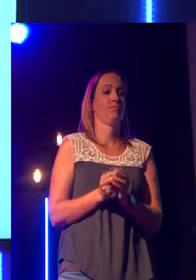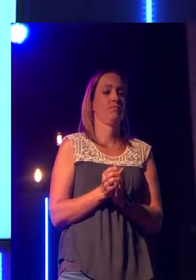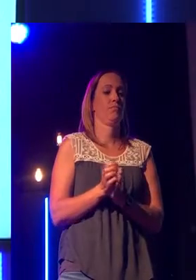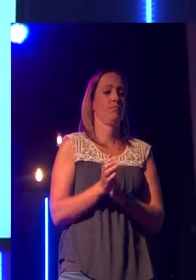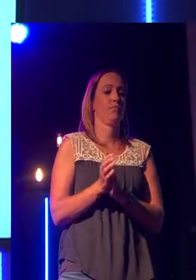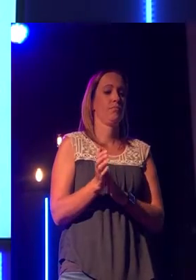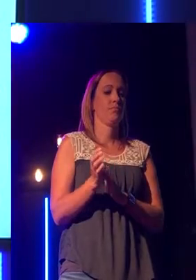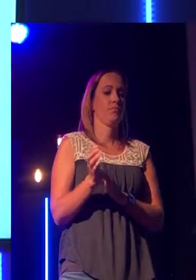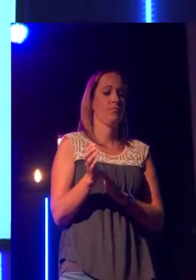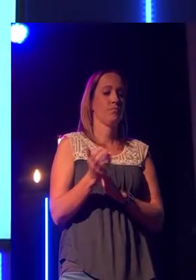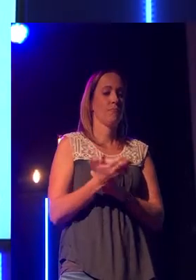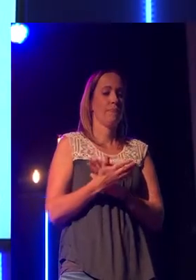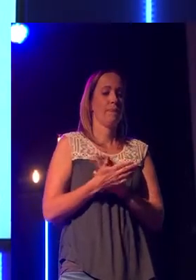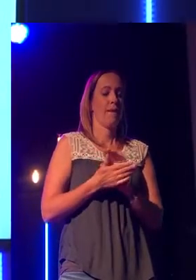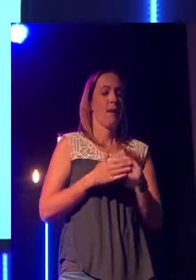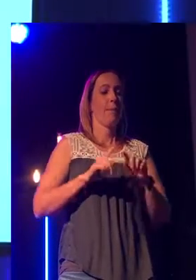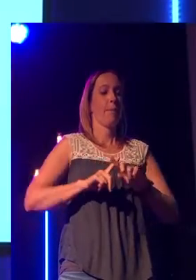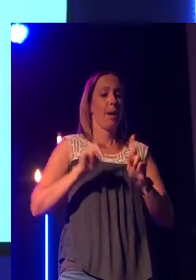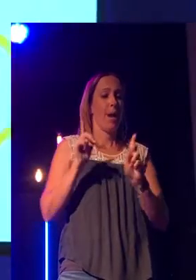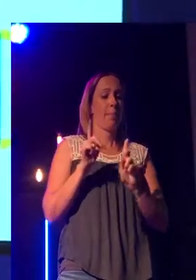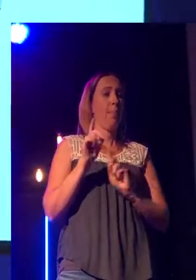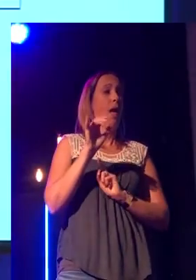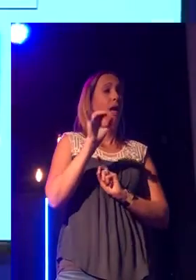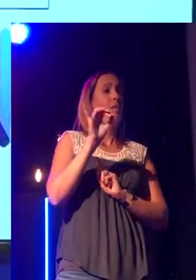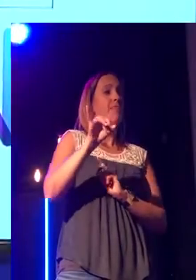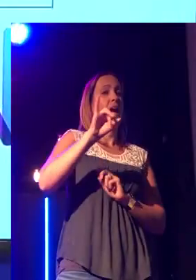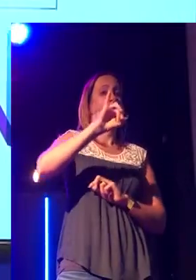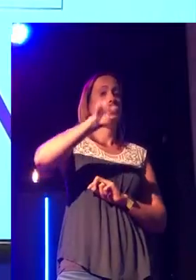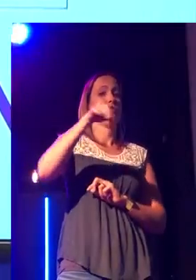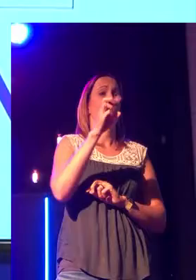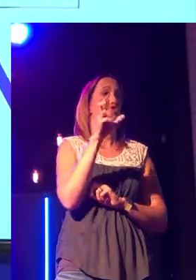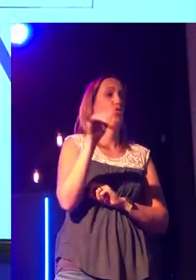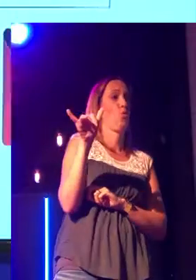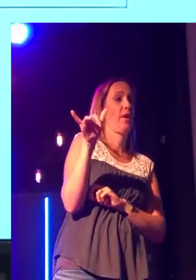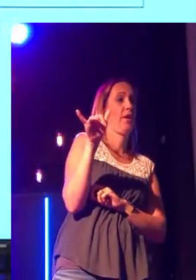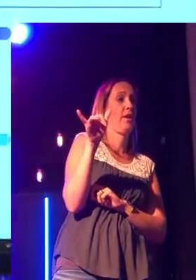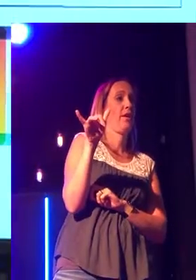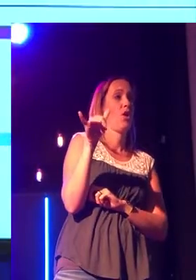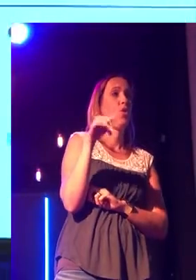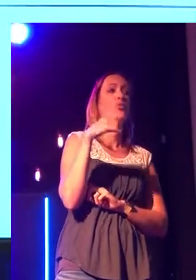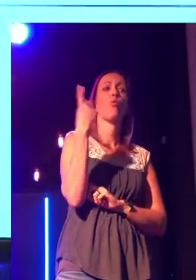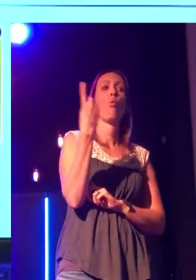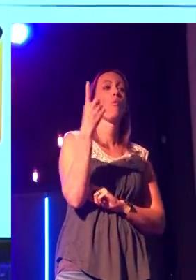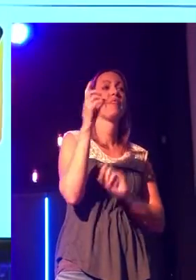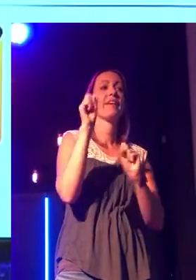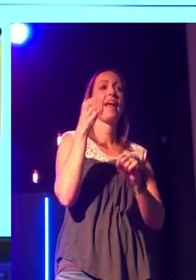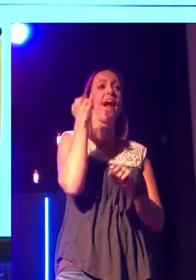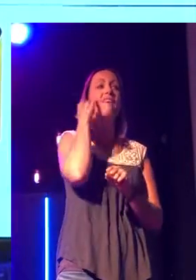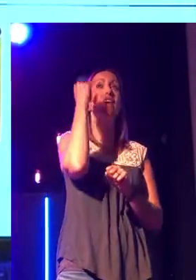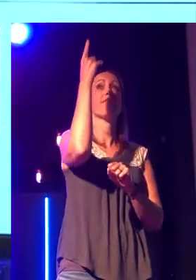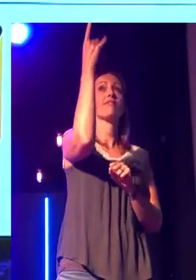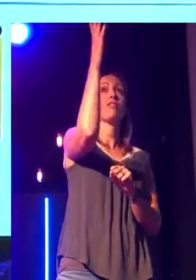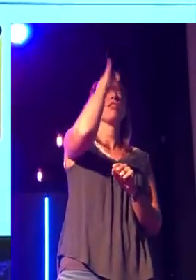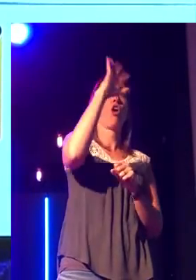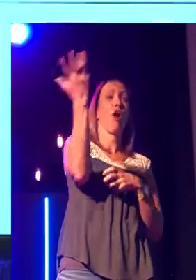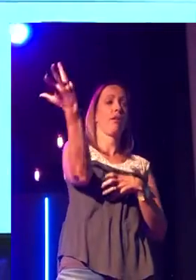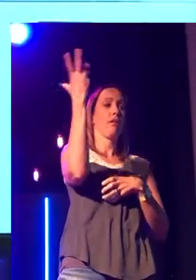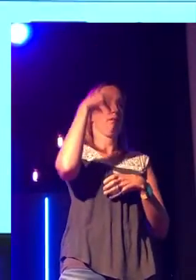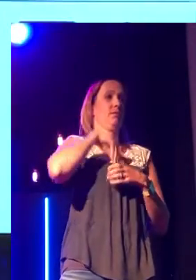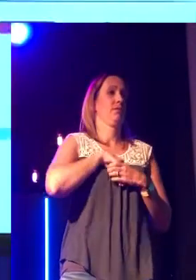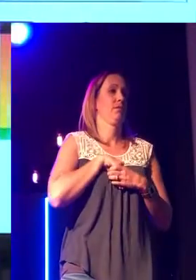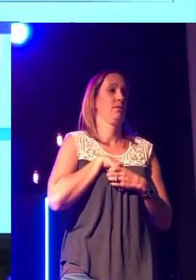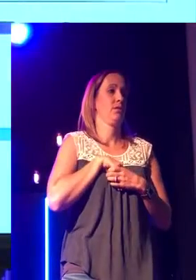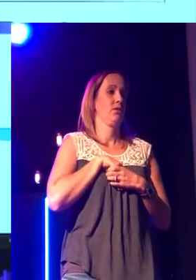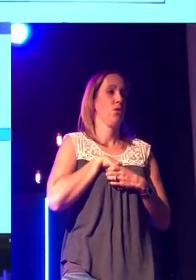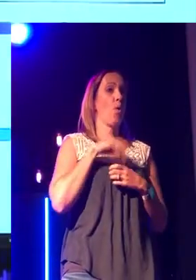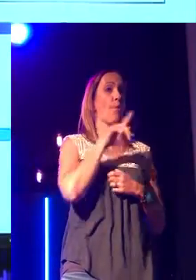But we can only have that kind of joy if we have the source of joy on the inside of us. I would ask you today before we